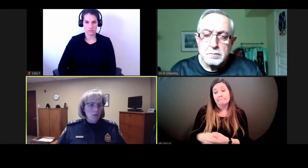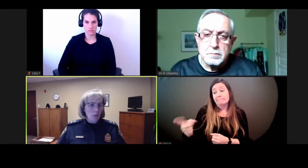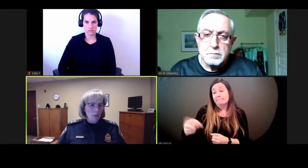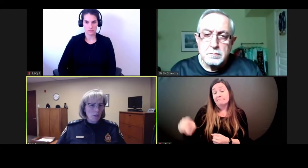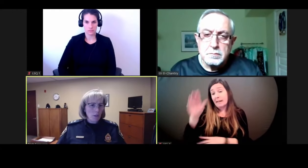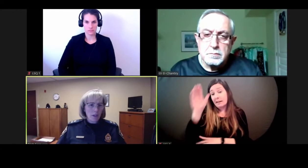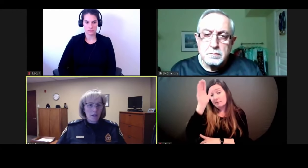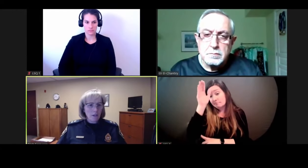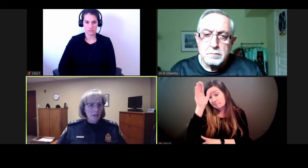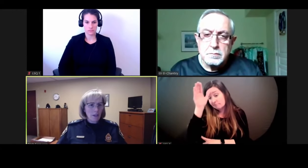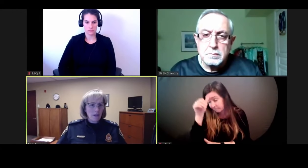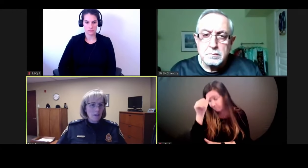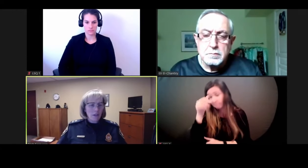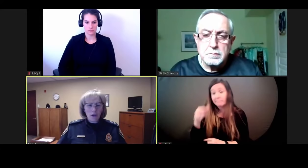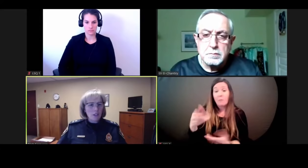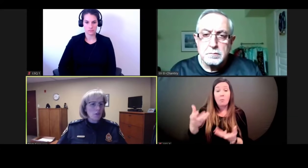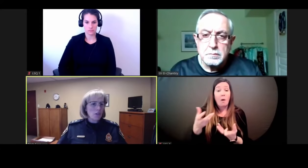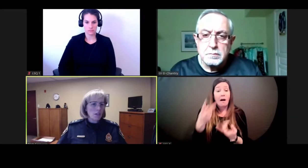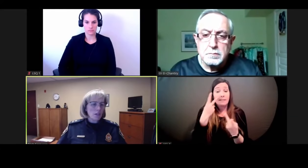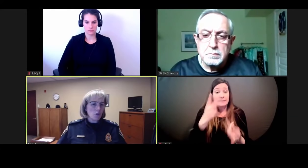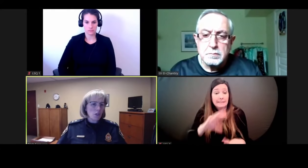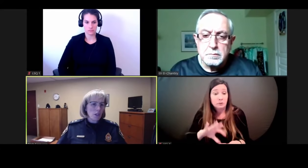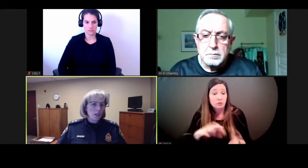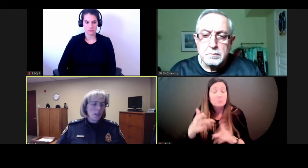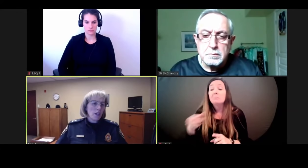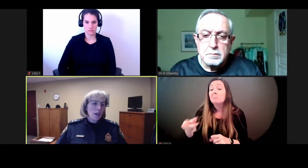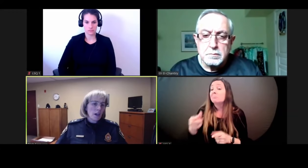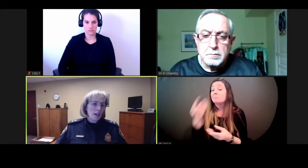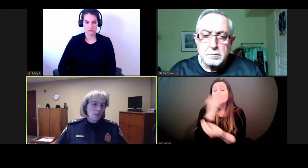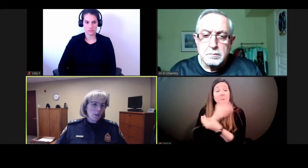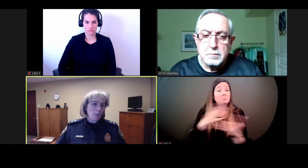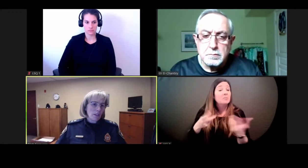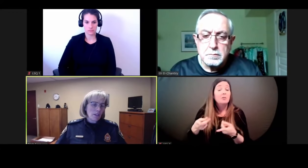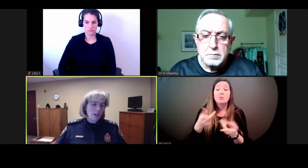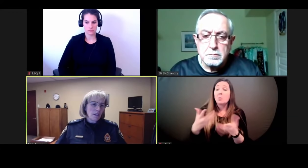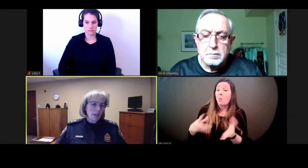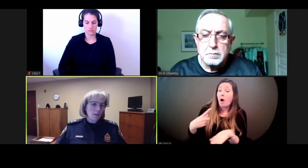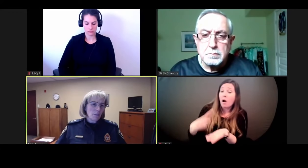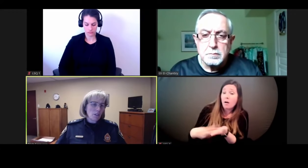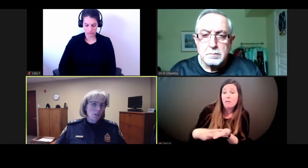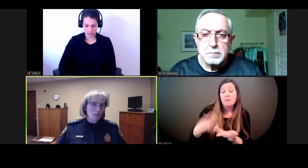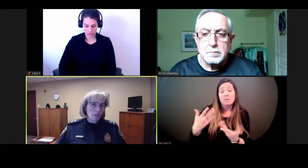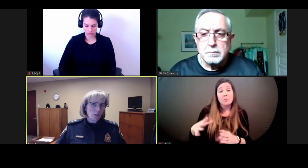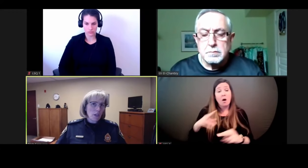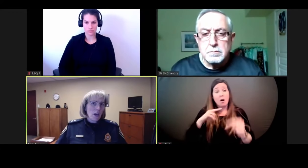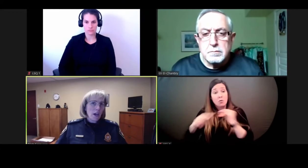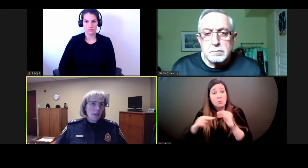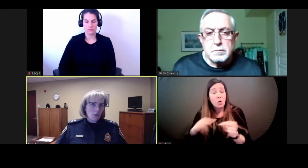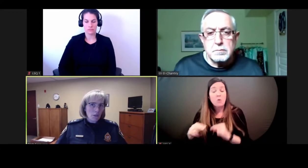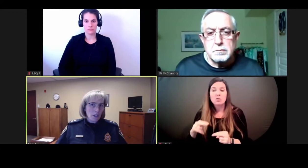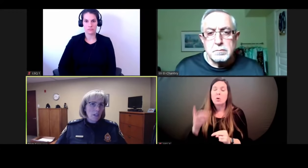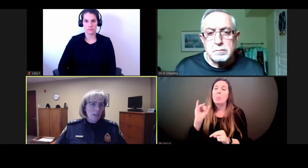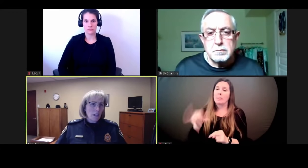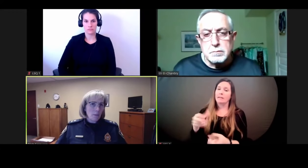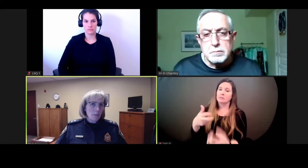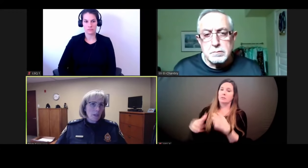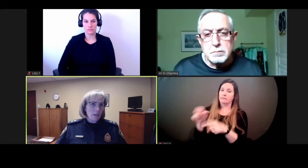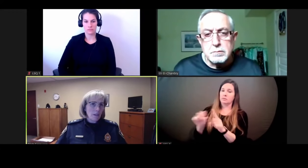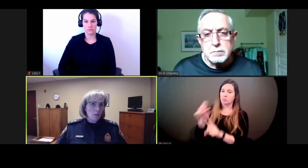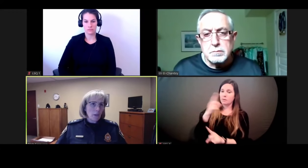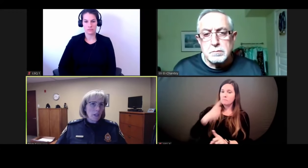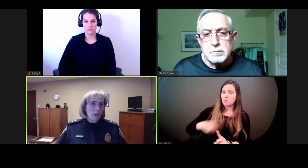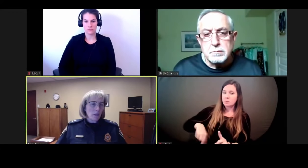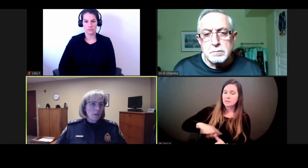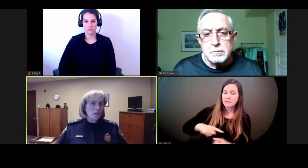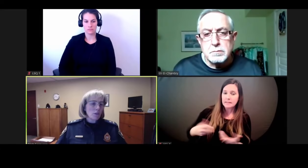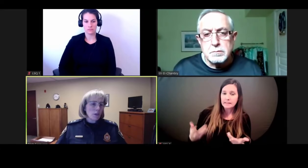causing disruption and they're not interested in negotiating. And so that makes that position difficult. I do think that